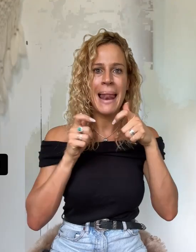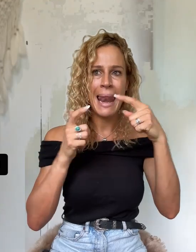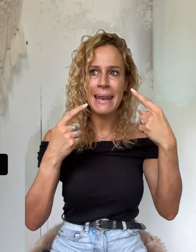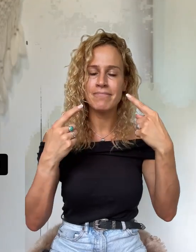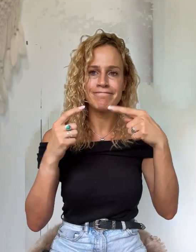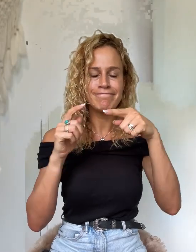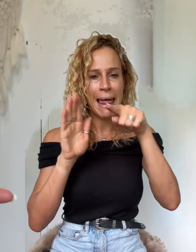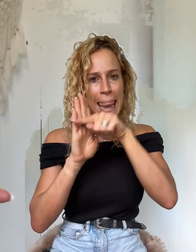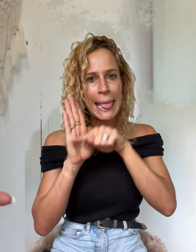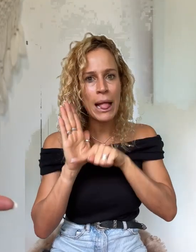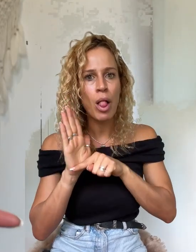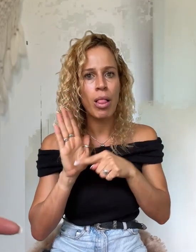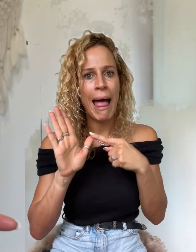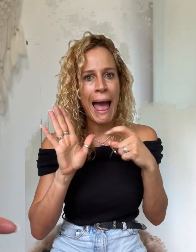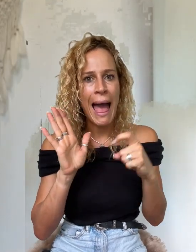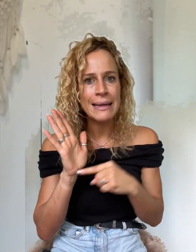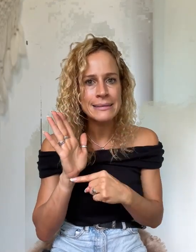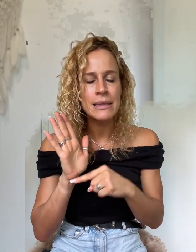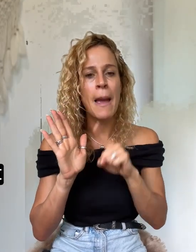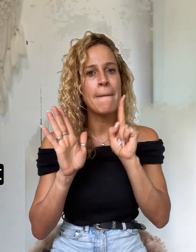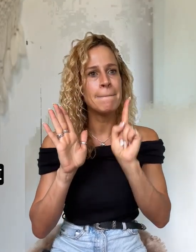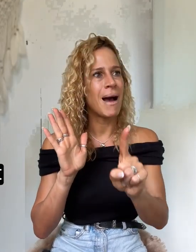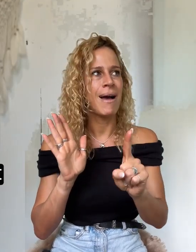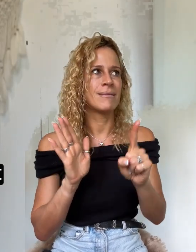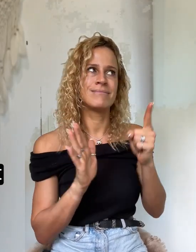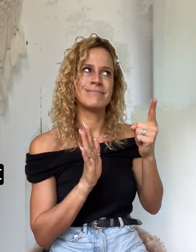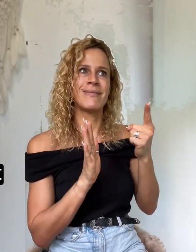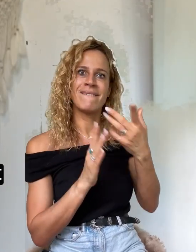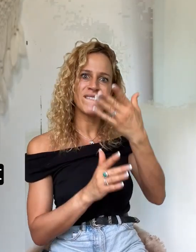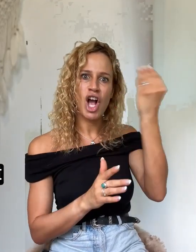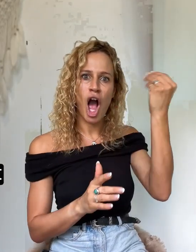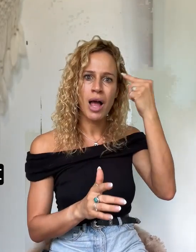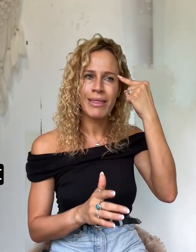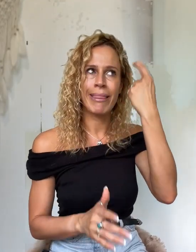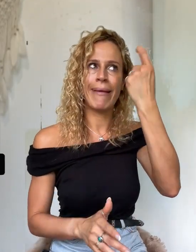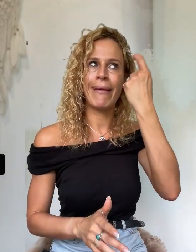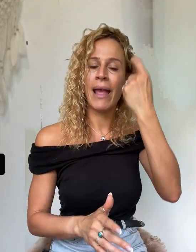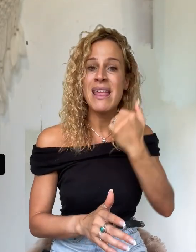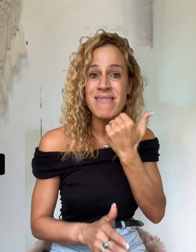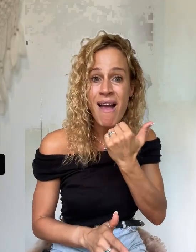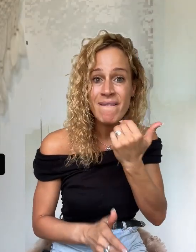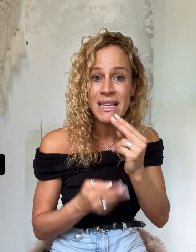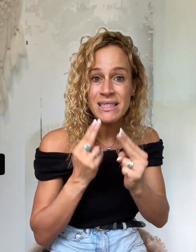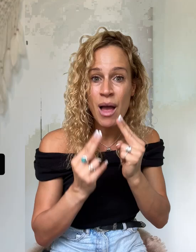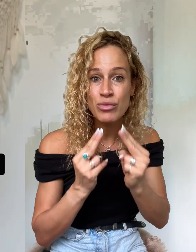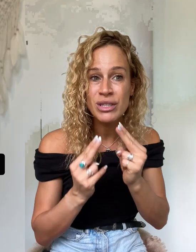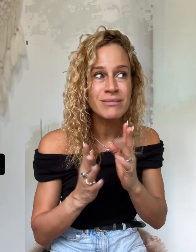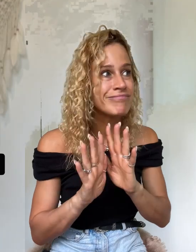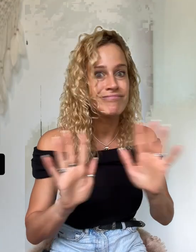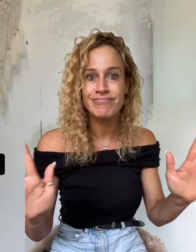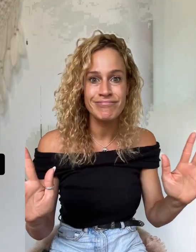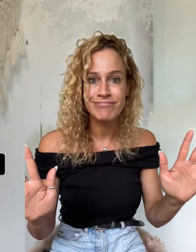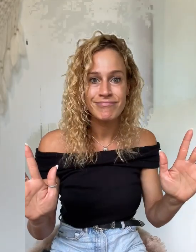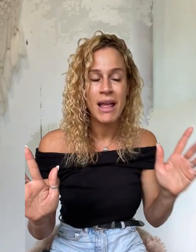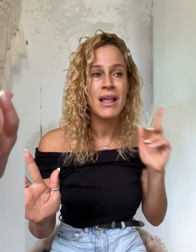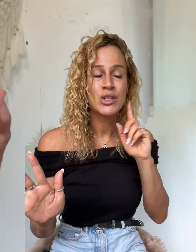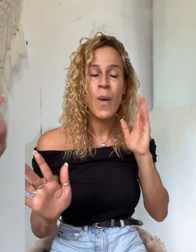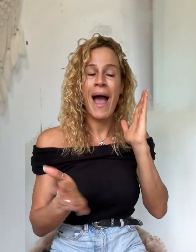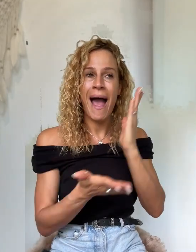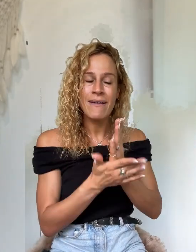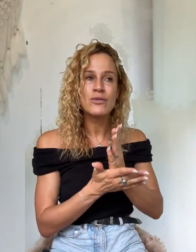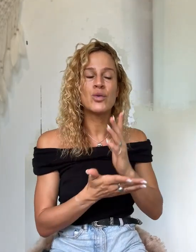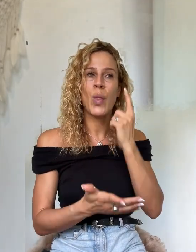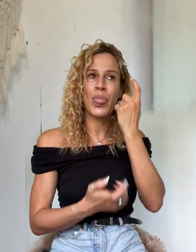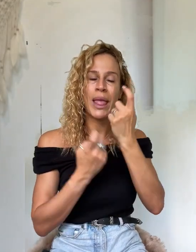haven't thought to think, is there enough interpreters? Maybe we should help out, the qualification bodies to